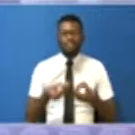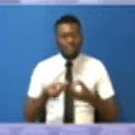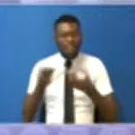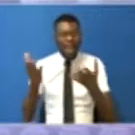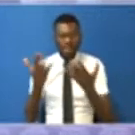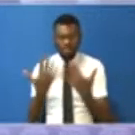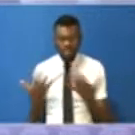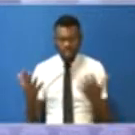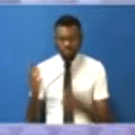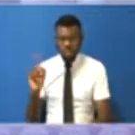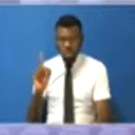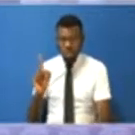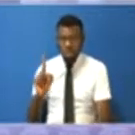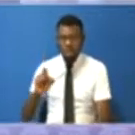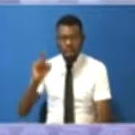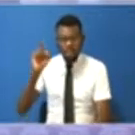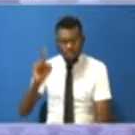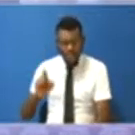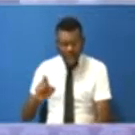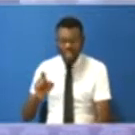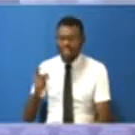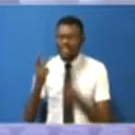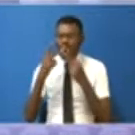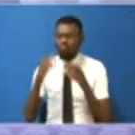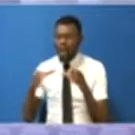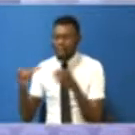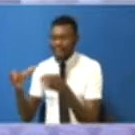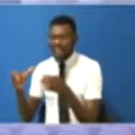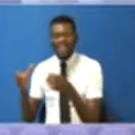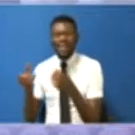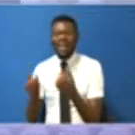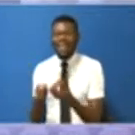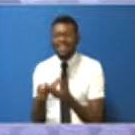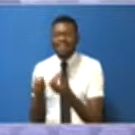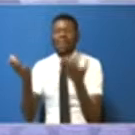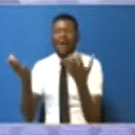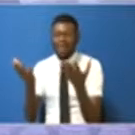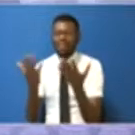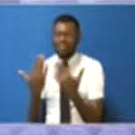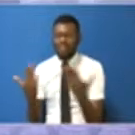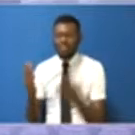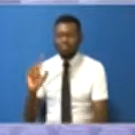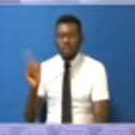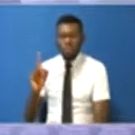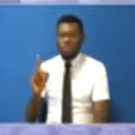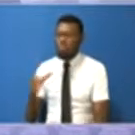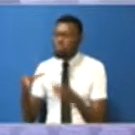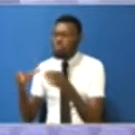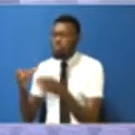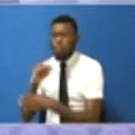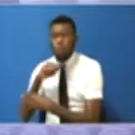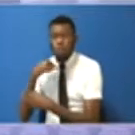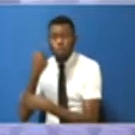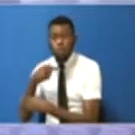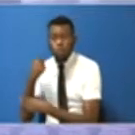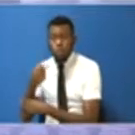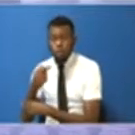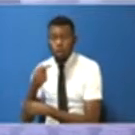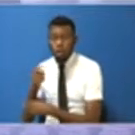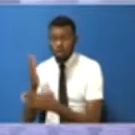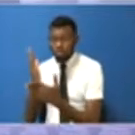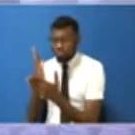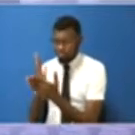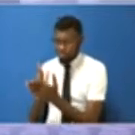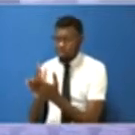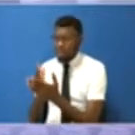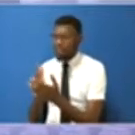nairobi we need to look at suppliers in the city in the county city of nairobi and ask ourselves who are they do they meet the threshold of